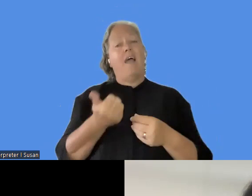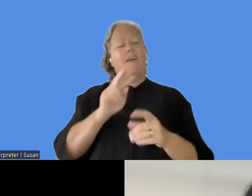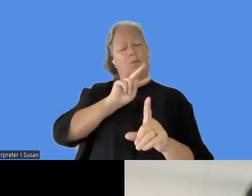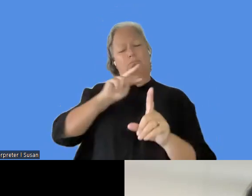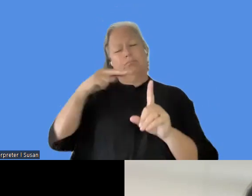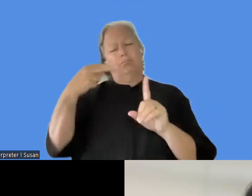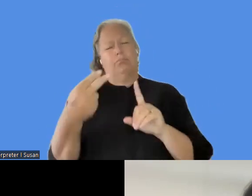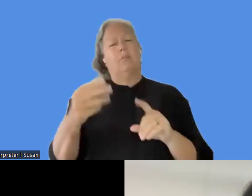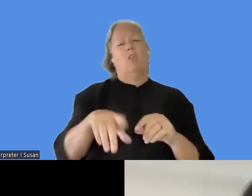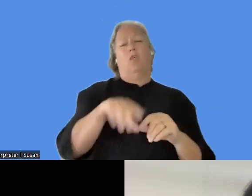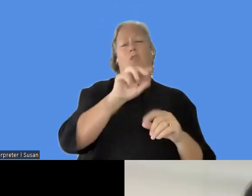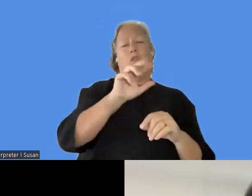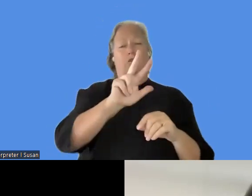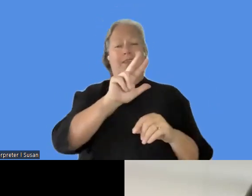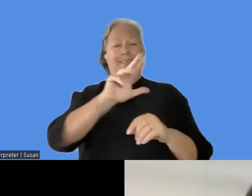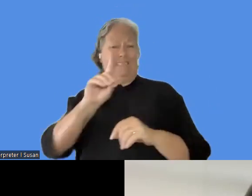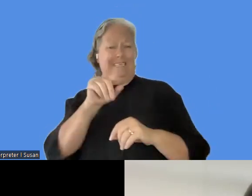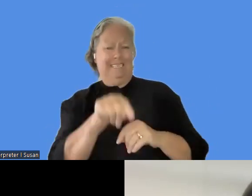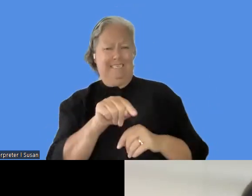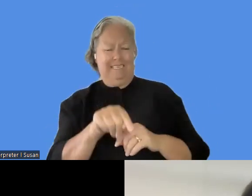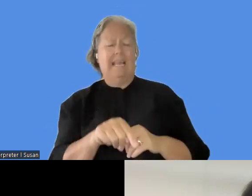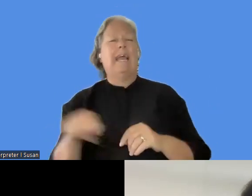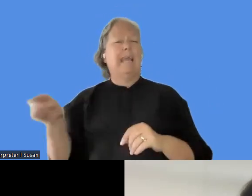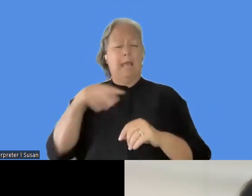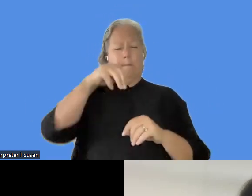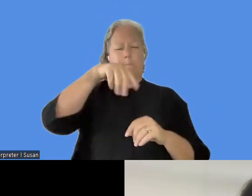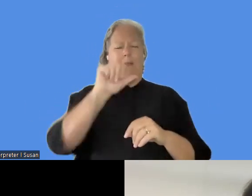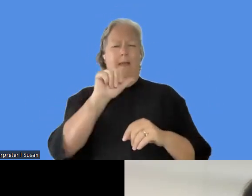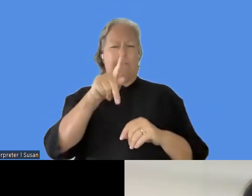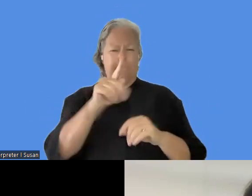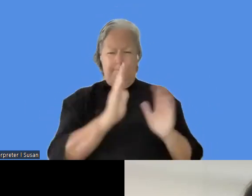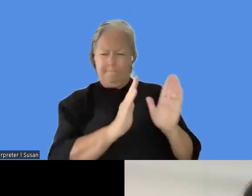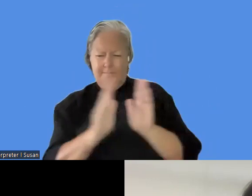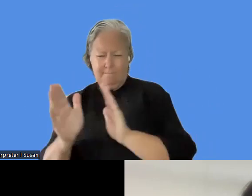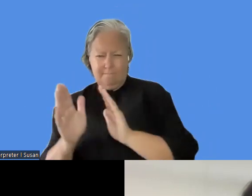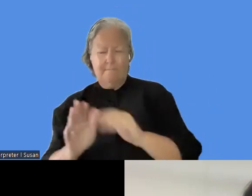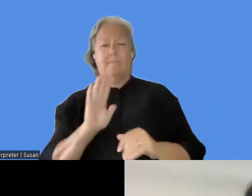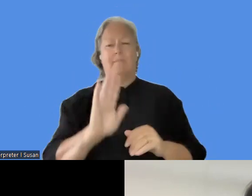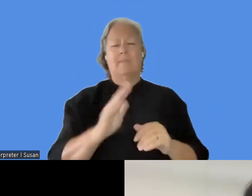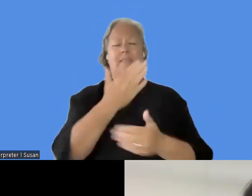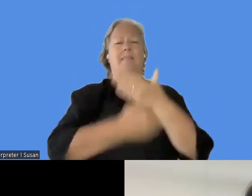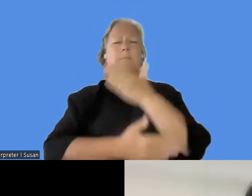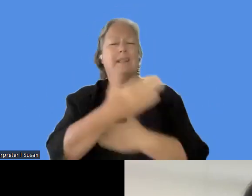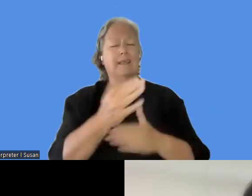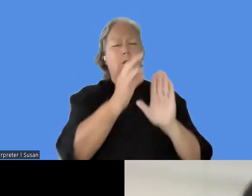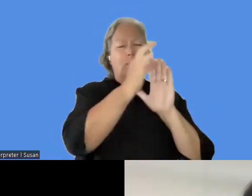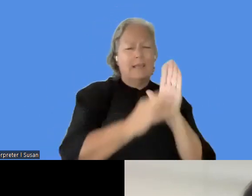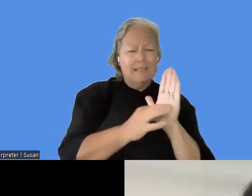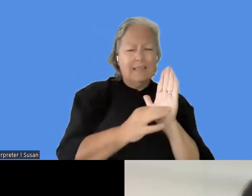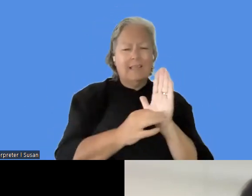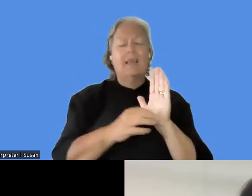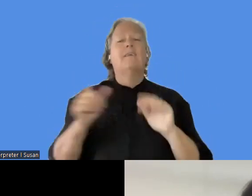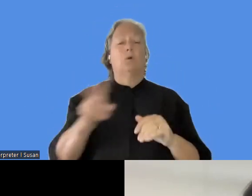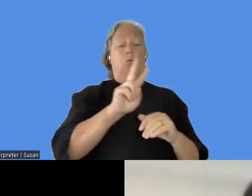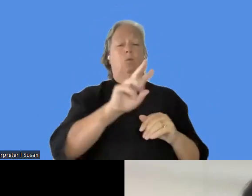framework that maps disability-related indicators to 3 major development frameworks: the 2030